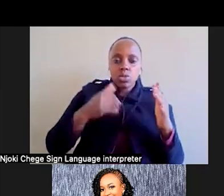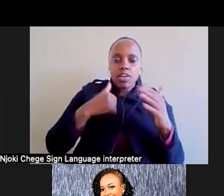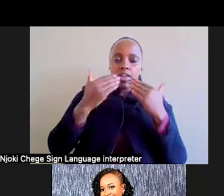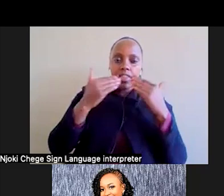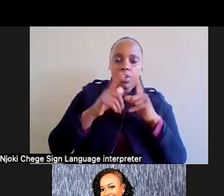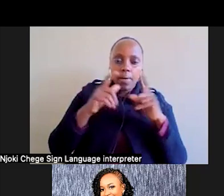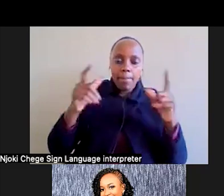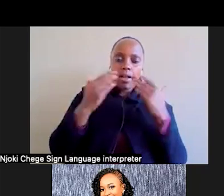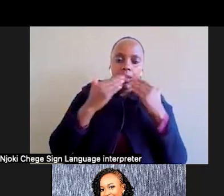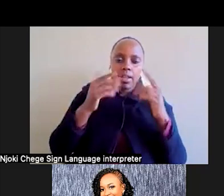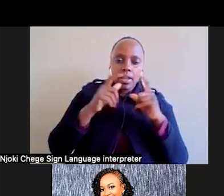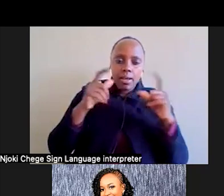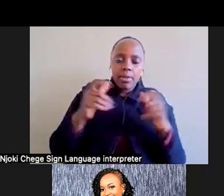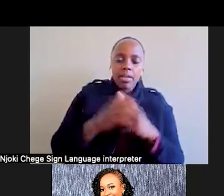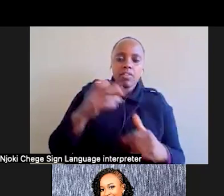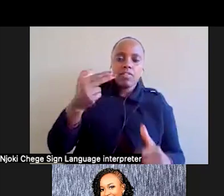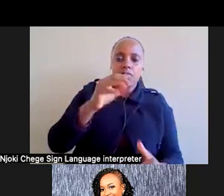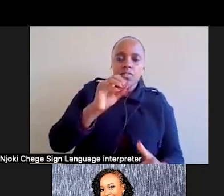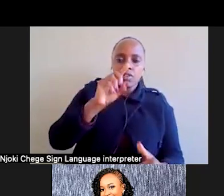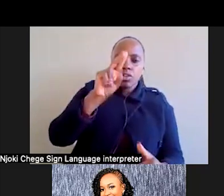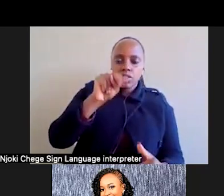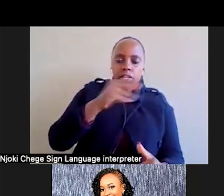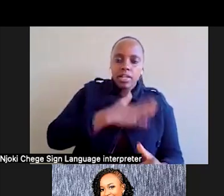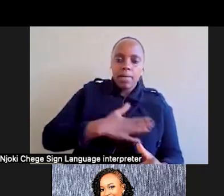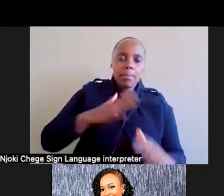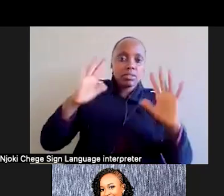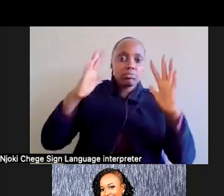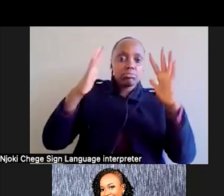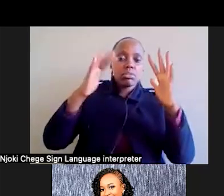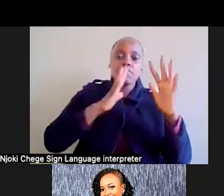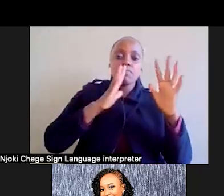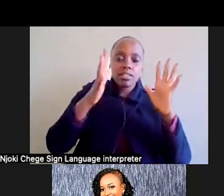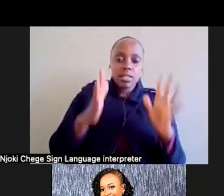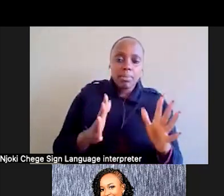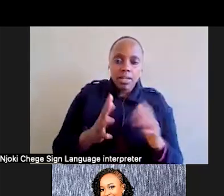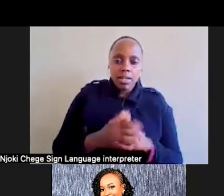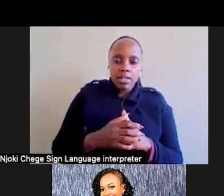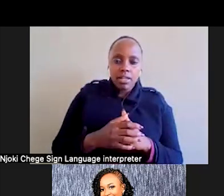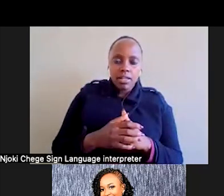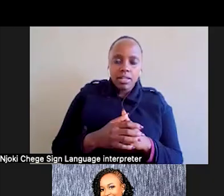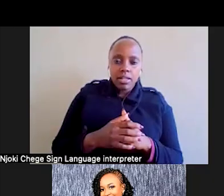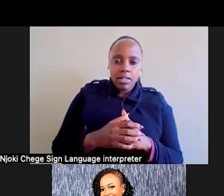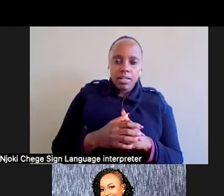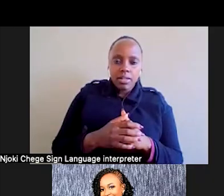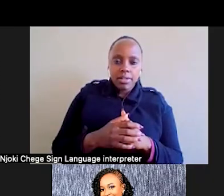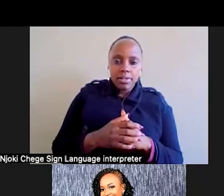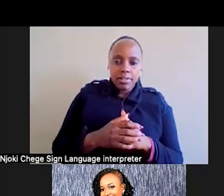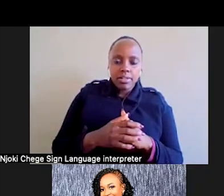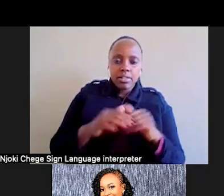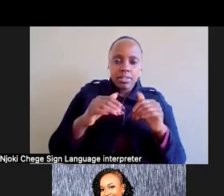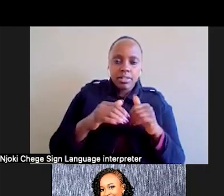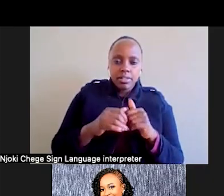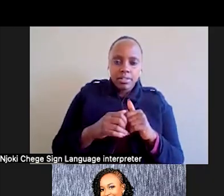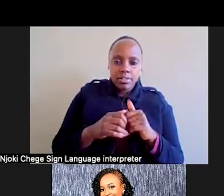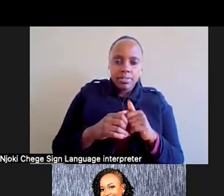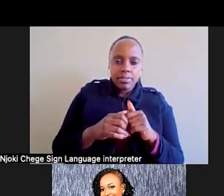you so much. Thank you so much, Jordan. Please, let's appreciate the speakers. Can use the reaction button to either